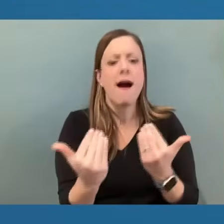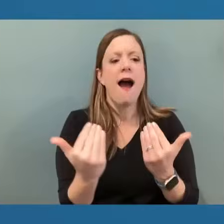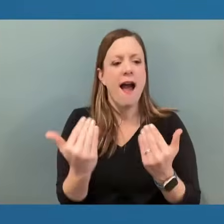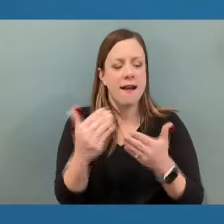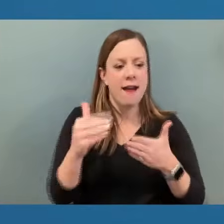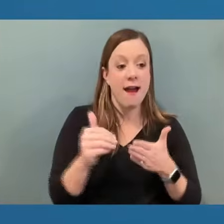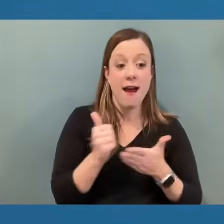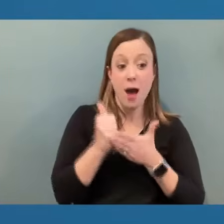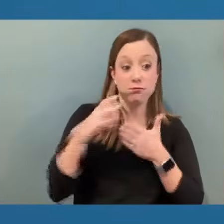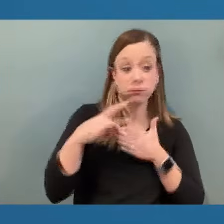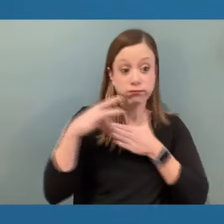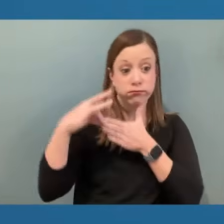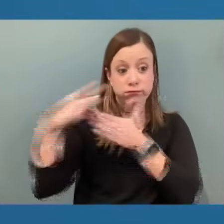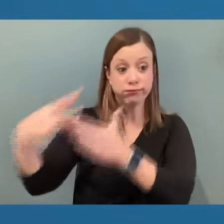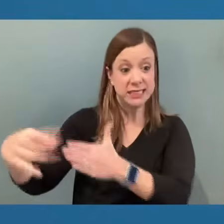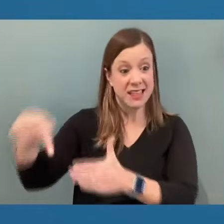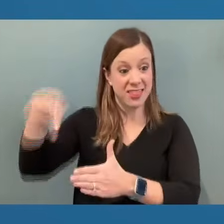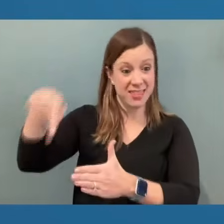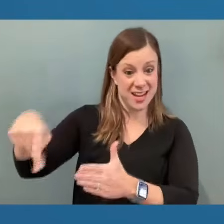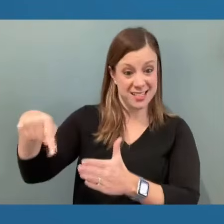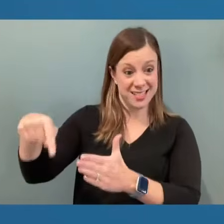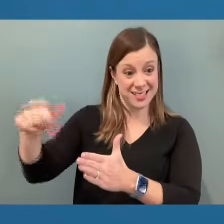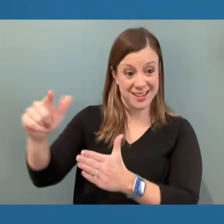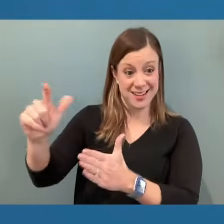legislation to its rightful conclusion.